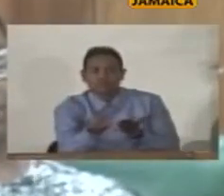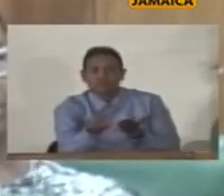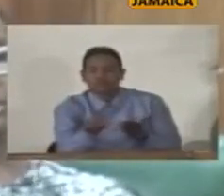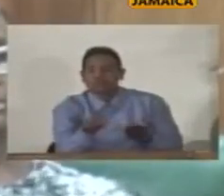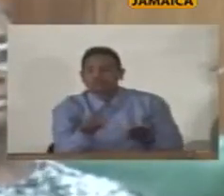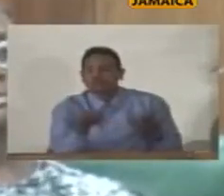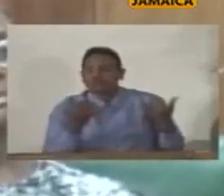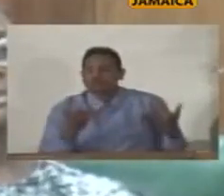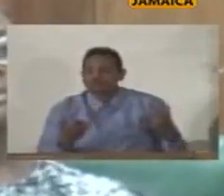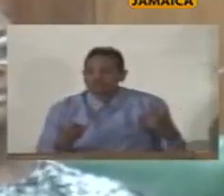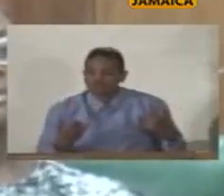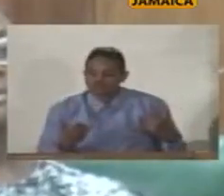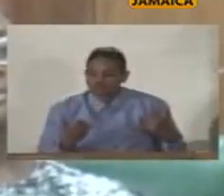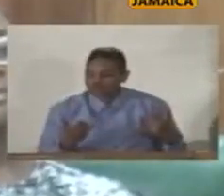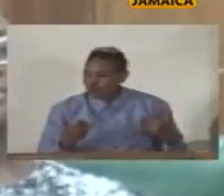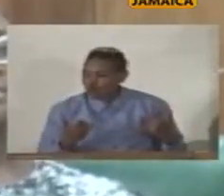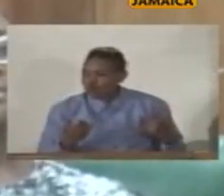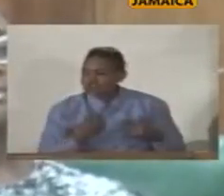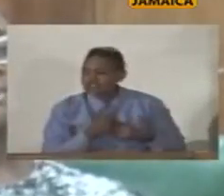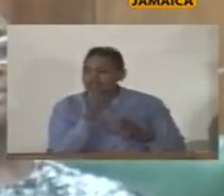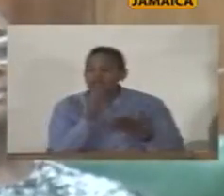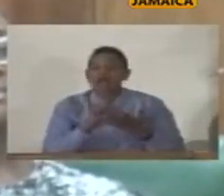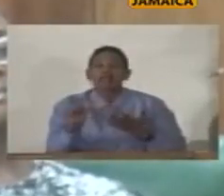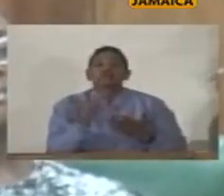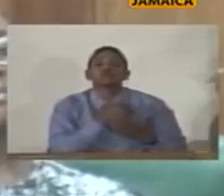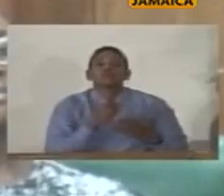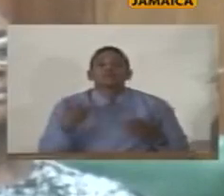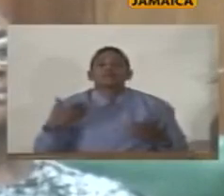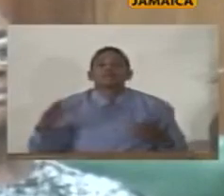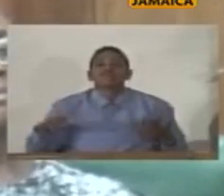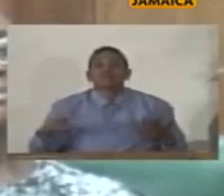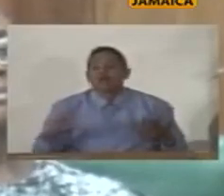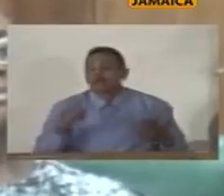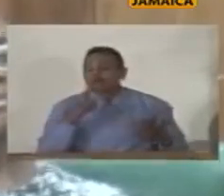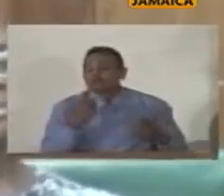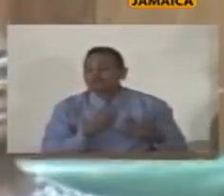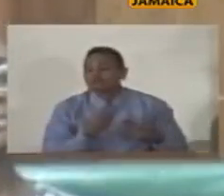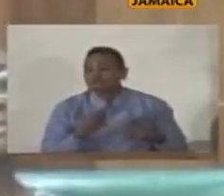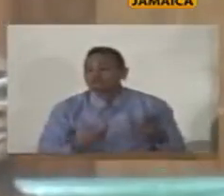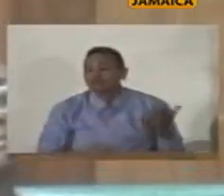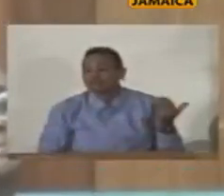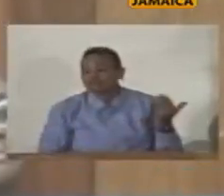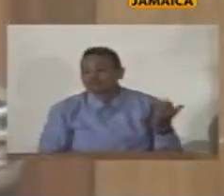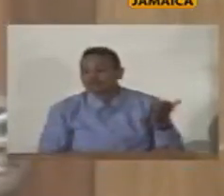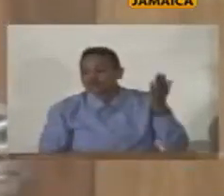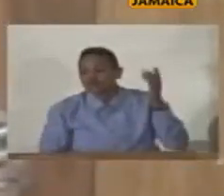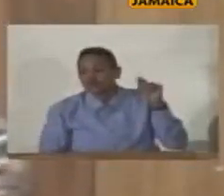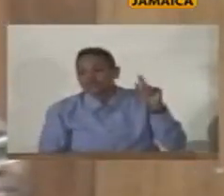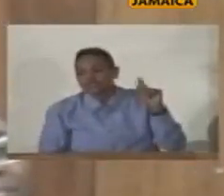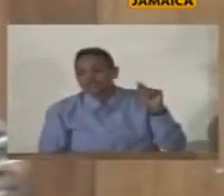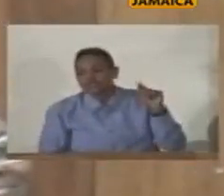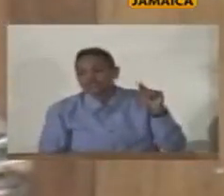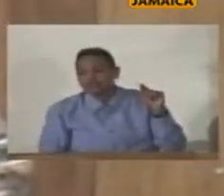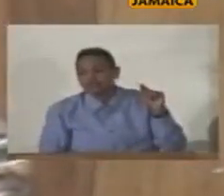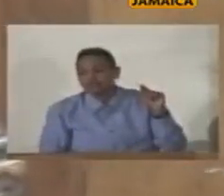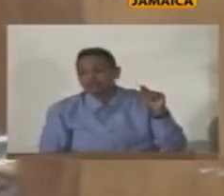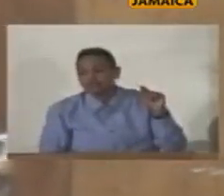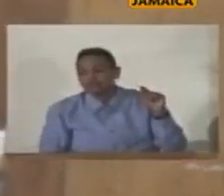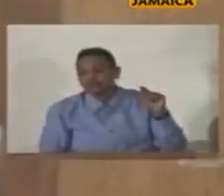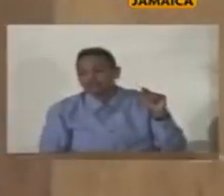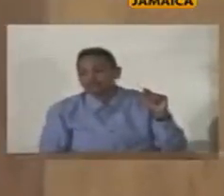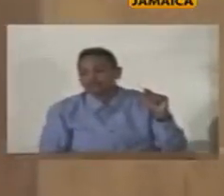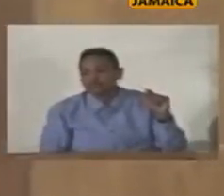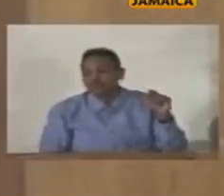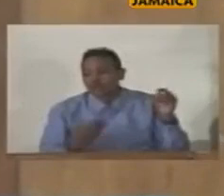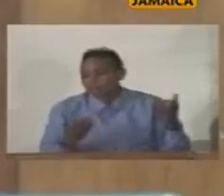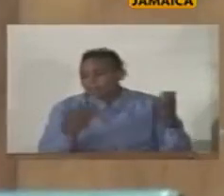now being allocated to members of parliament. It moved from 15 to 20, but a proposal was made to the